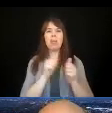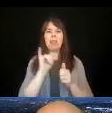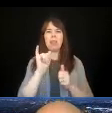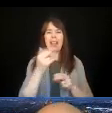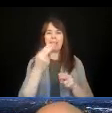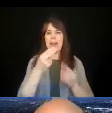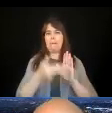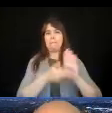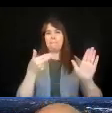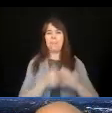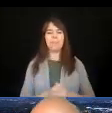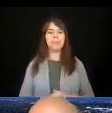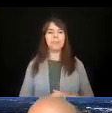branding.